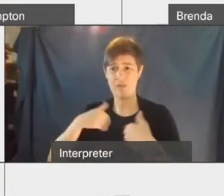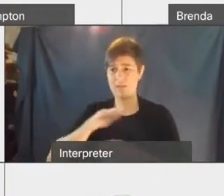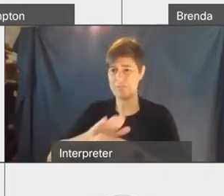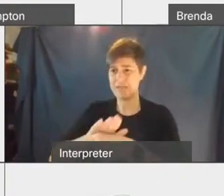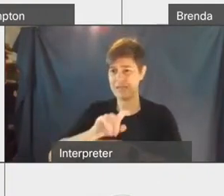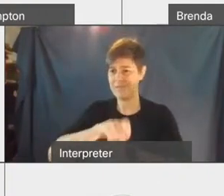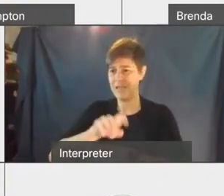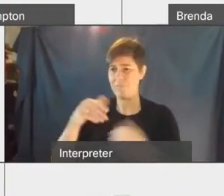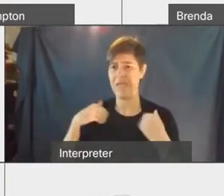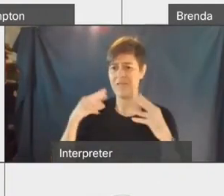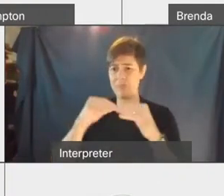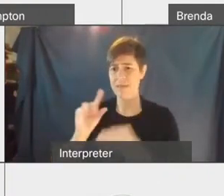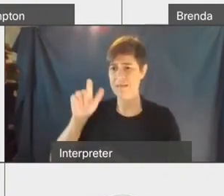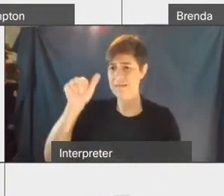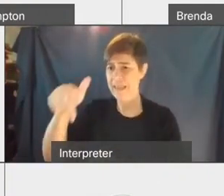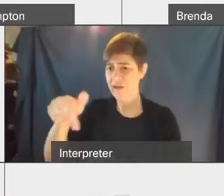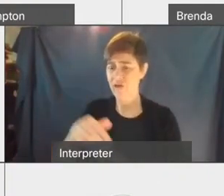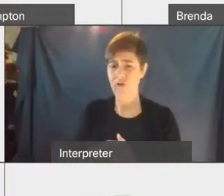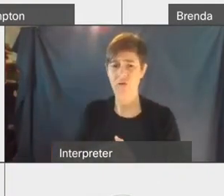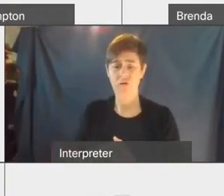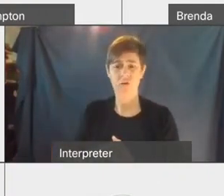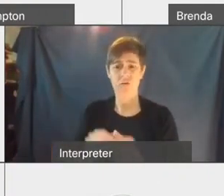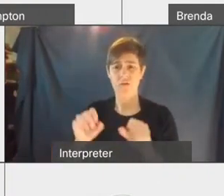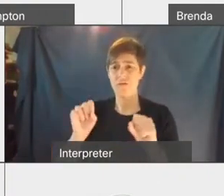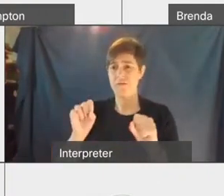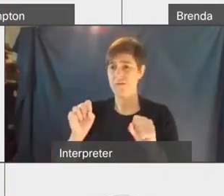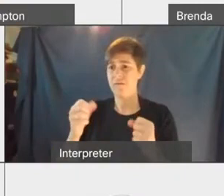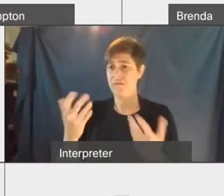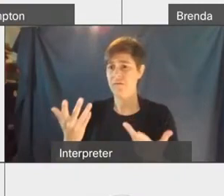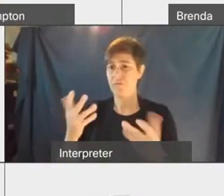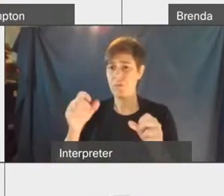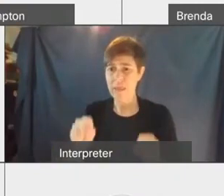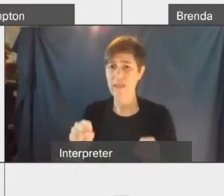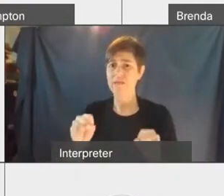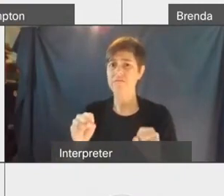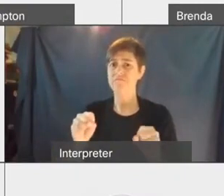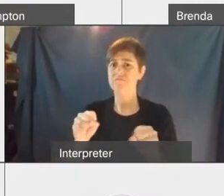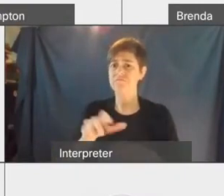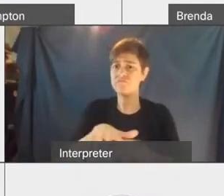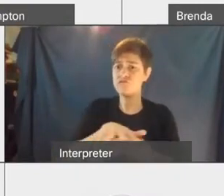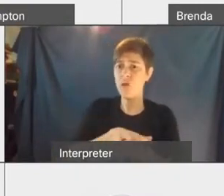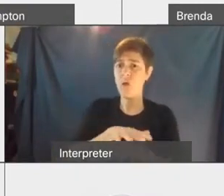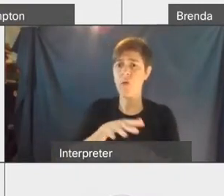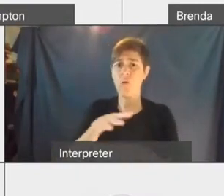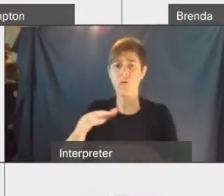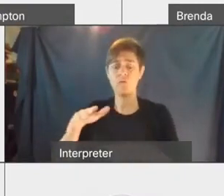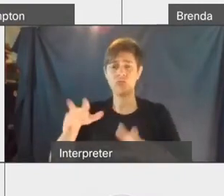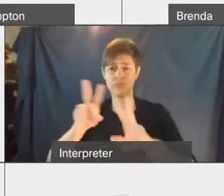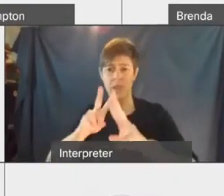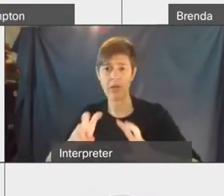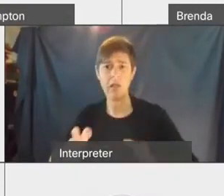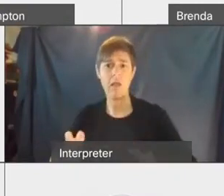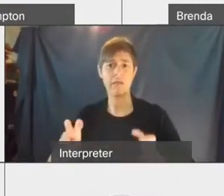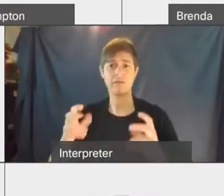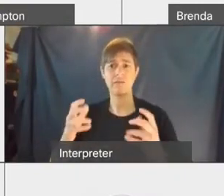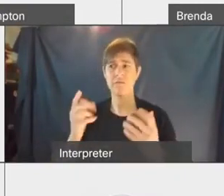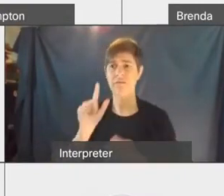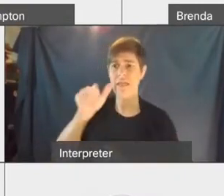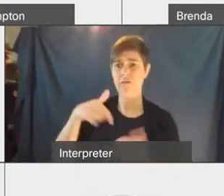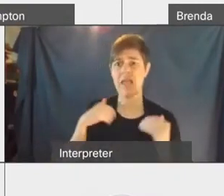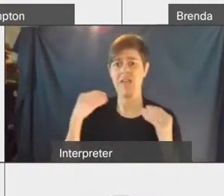these meetings still. We can spread this out and take plenty of time to go through everything and get input and have additional